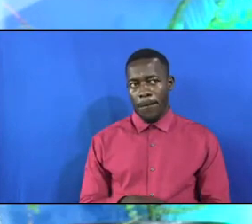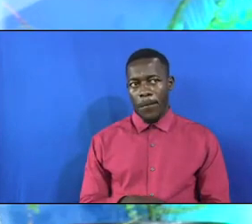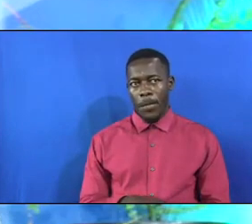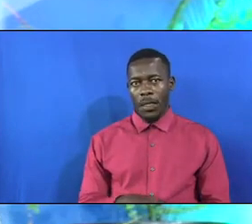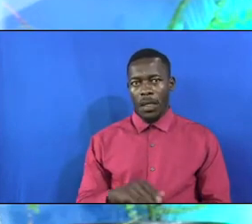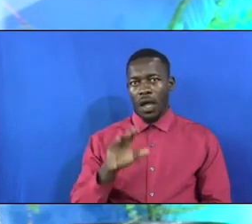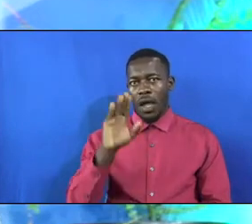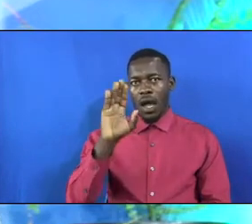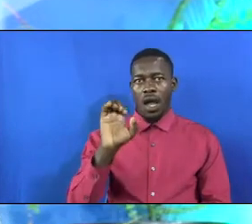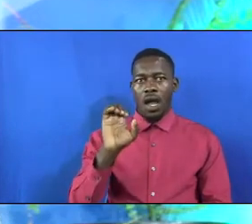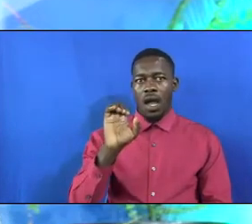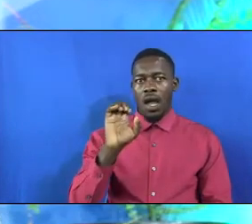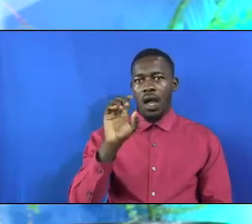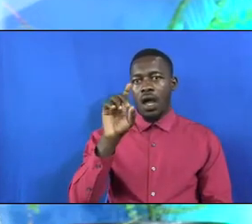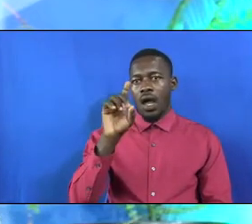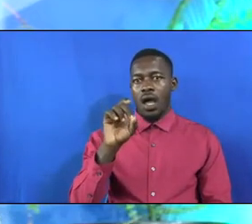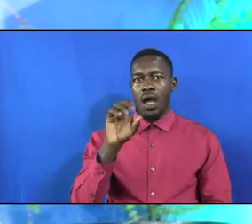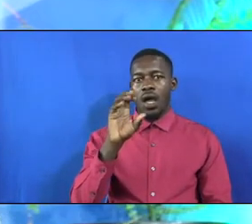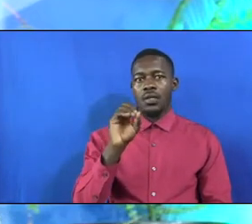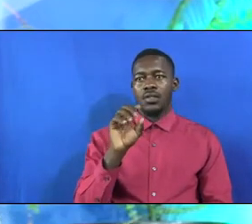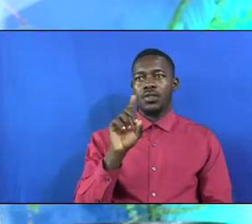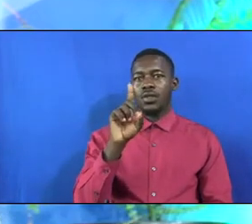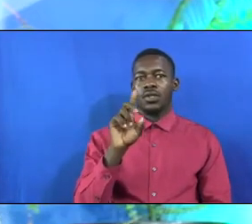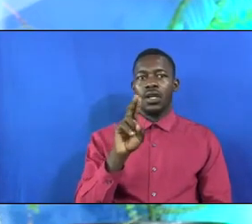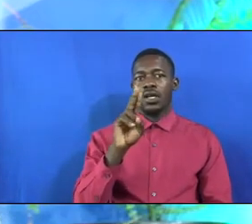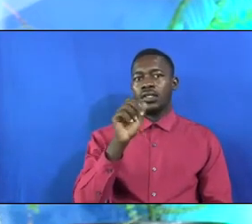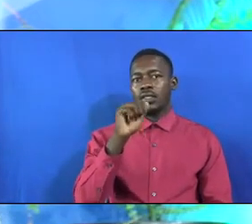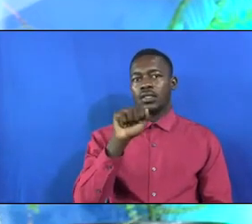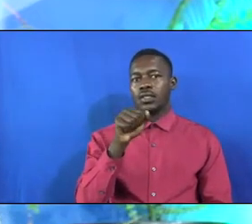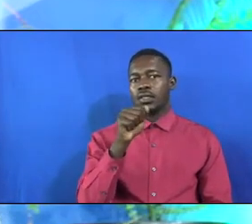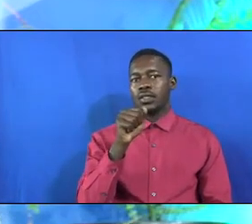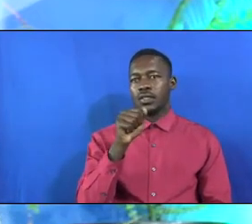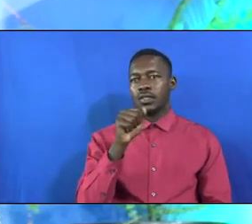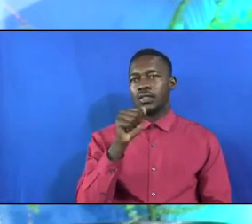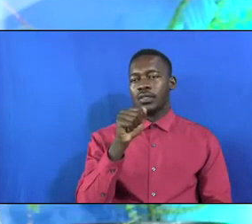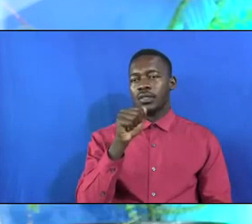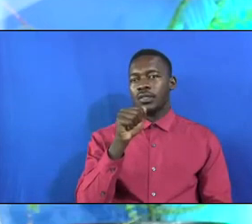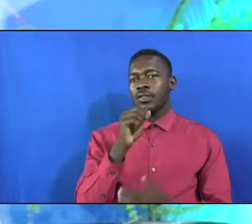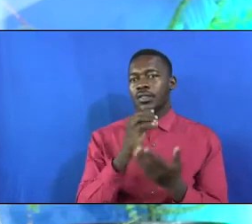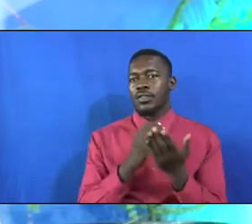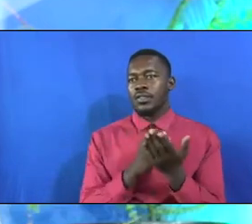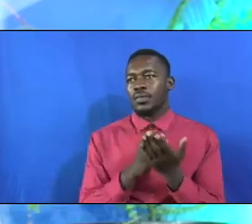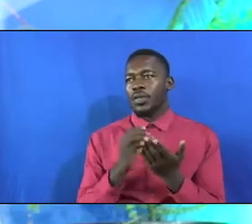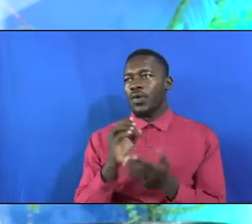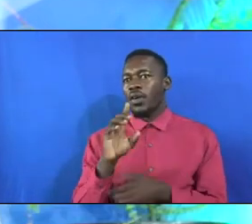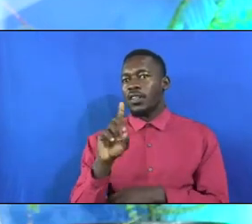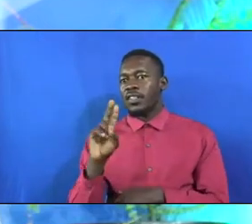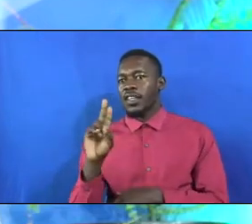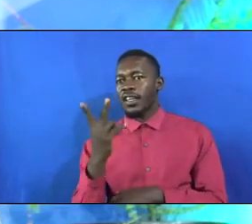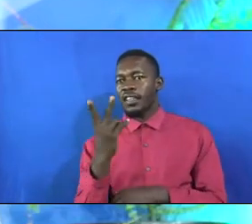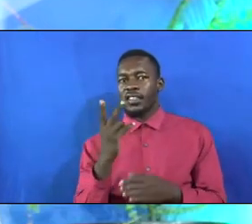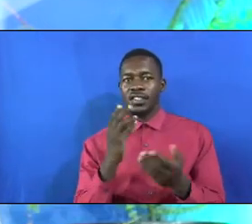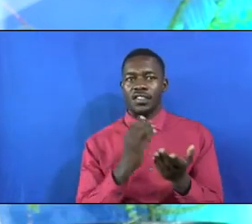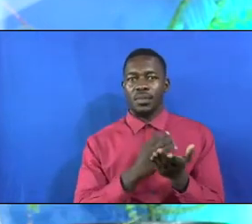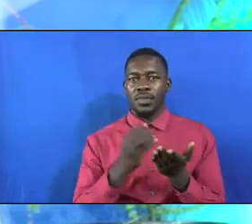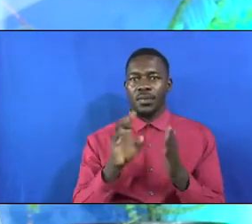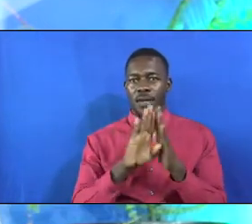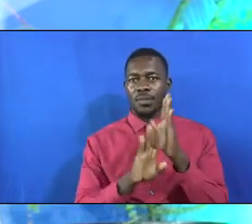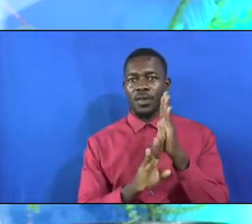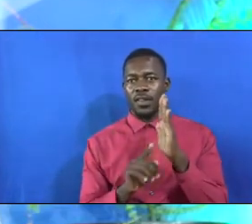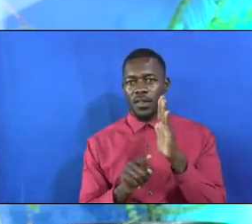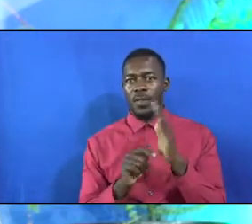The book is Exodus. For those of us who are struggling to find where Exodus is the second book in the